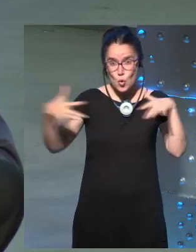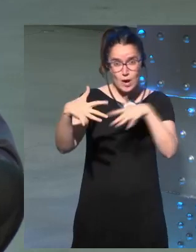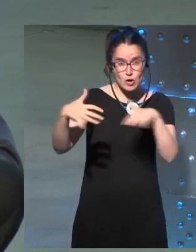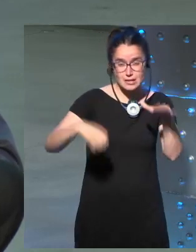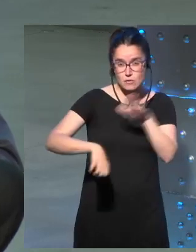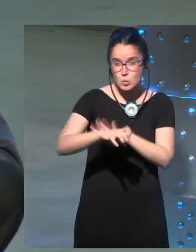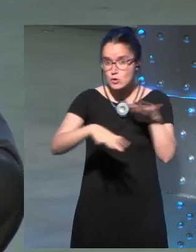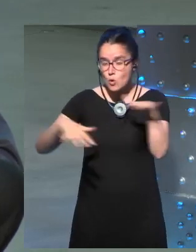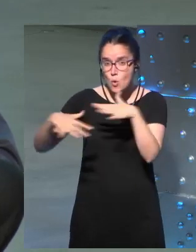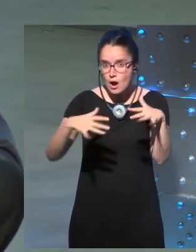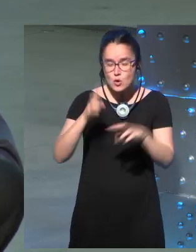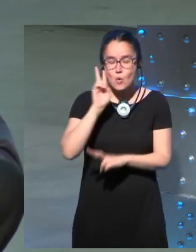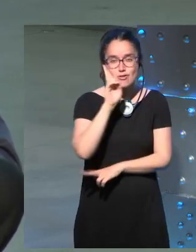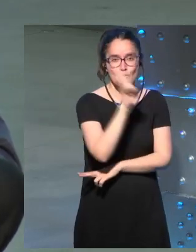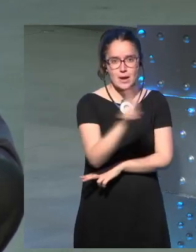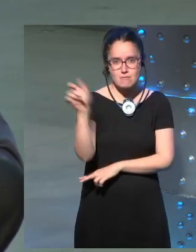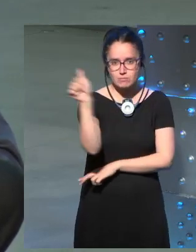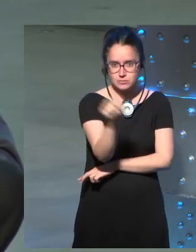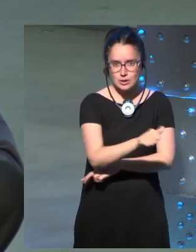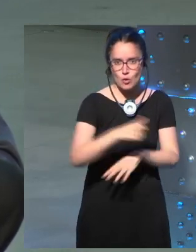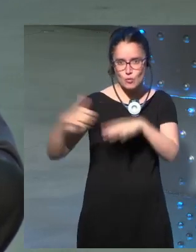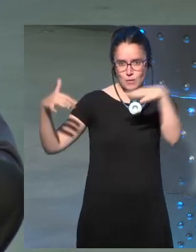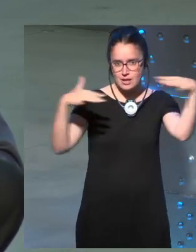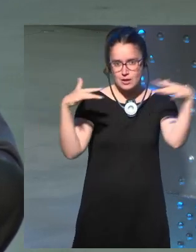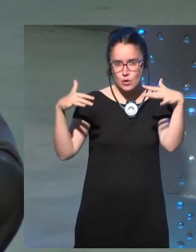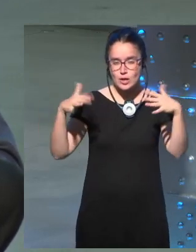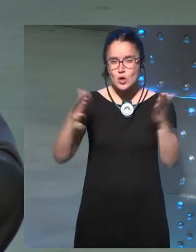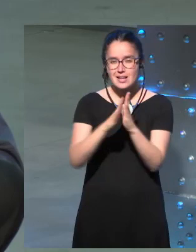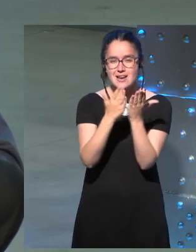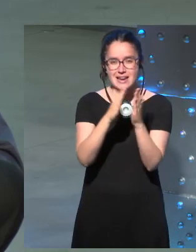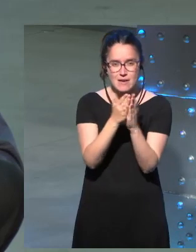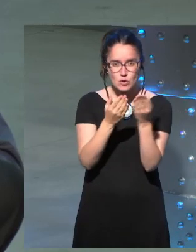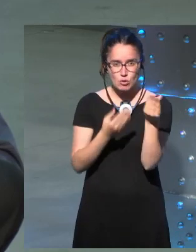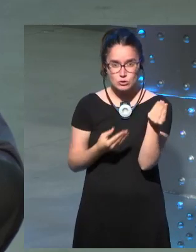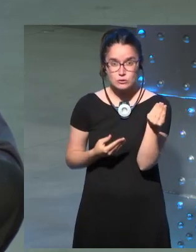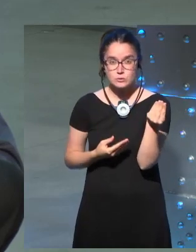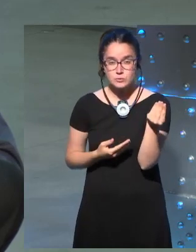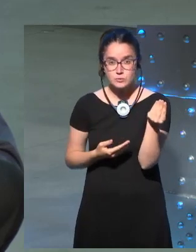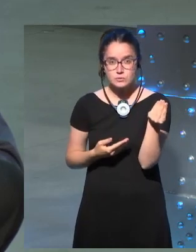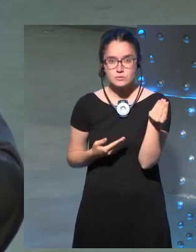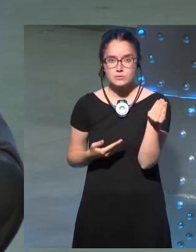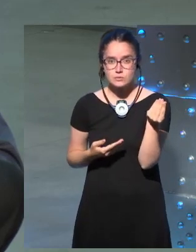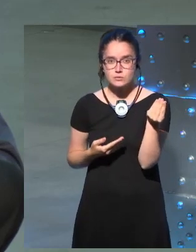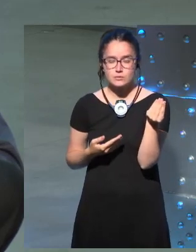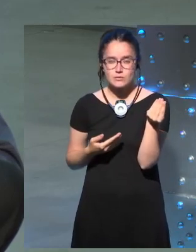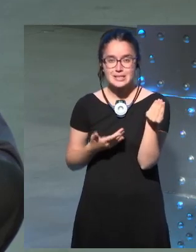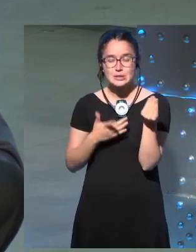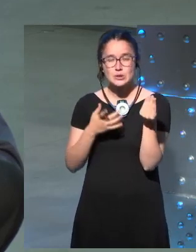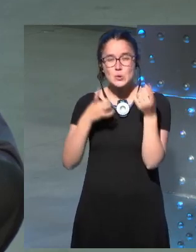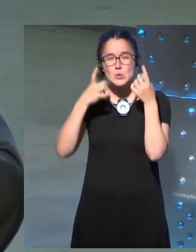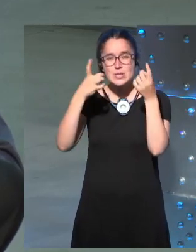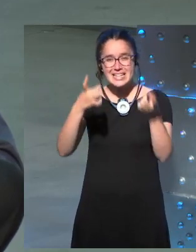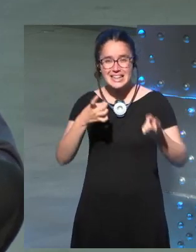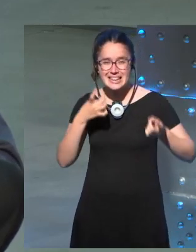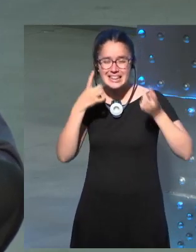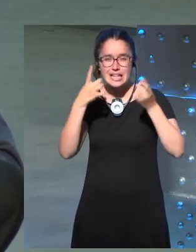when they watch. And so the book is really an attempt to provide